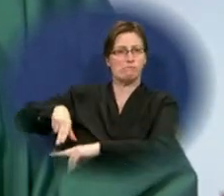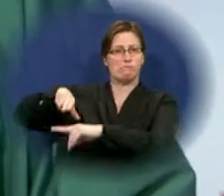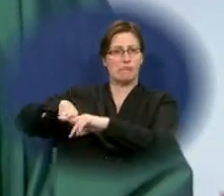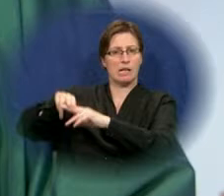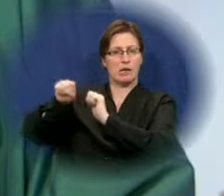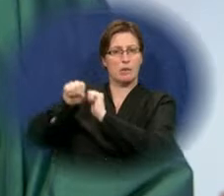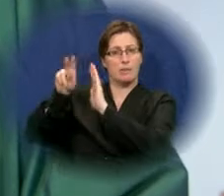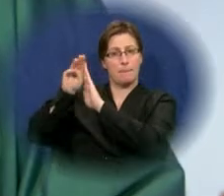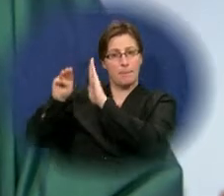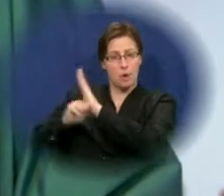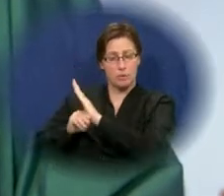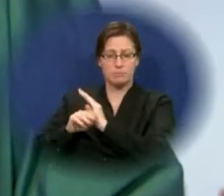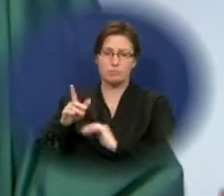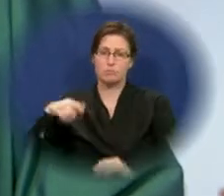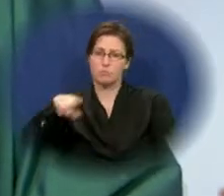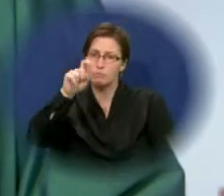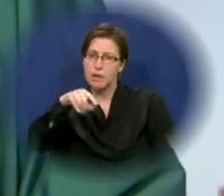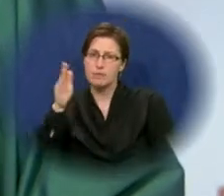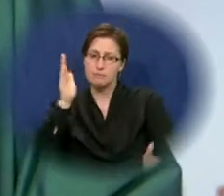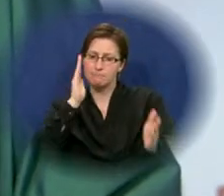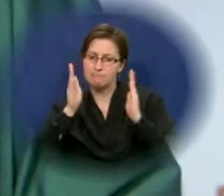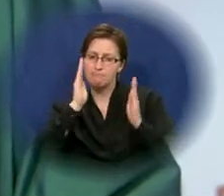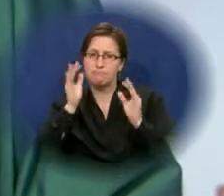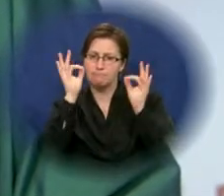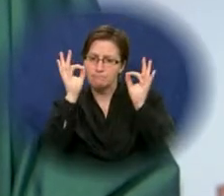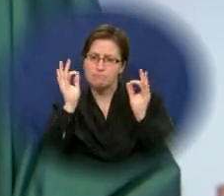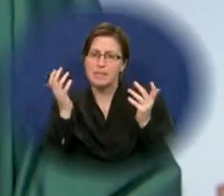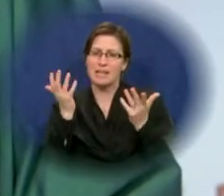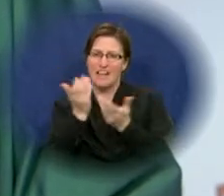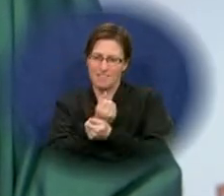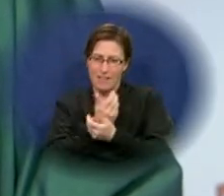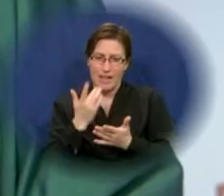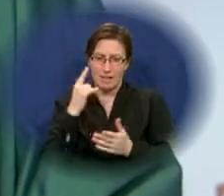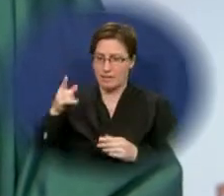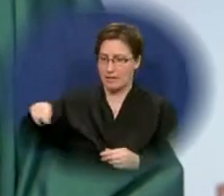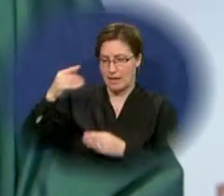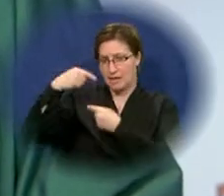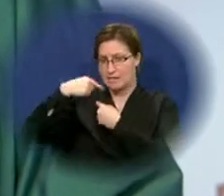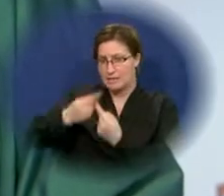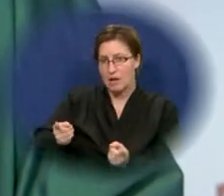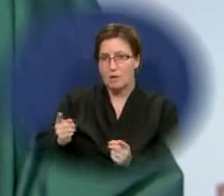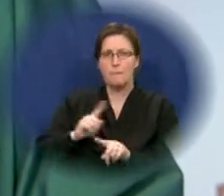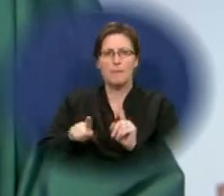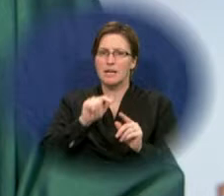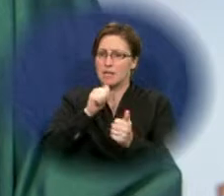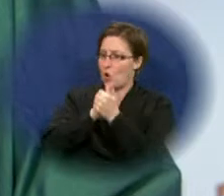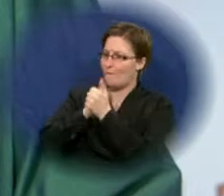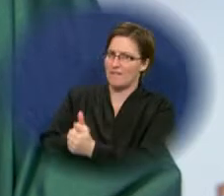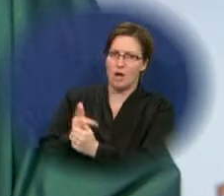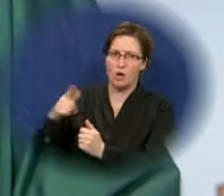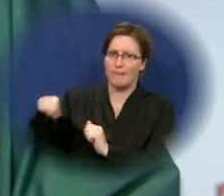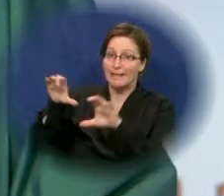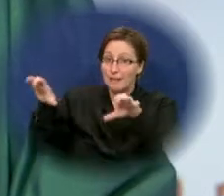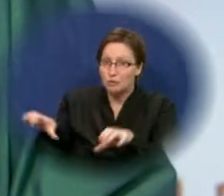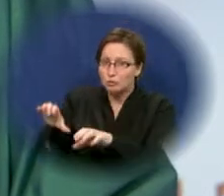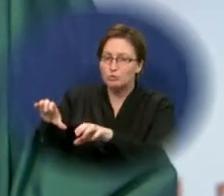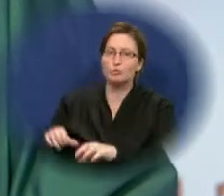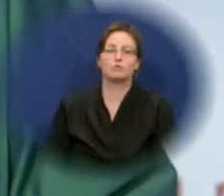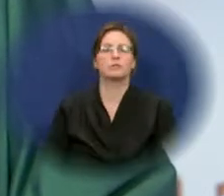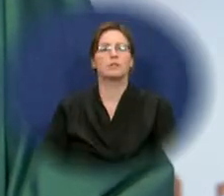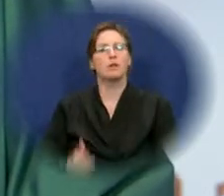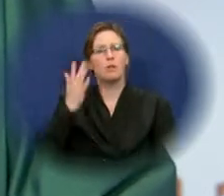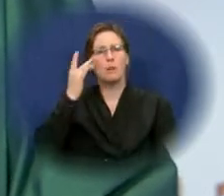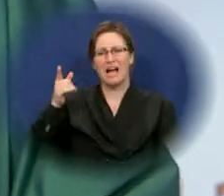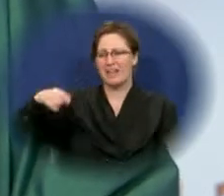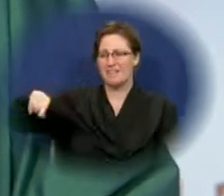Therefore, do and observe all things whatsoever they tell you, but do not follow their example. For they